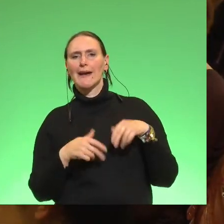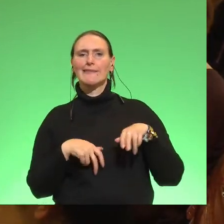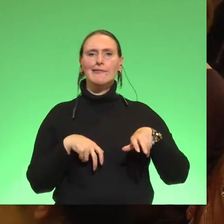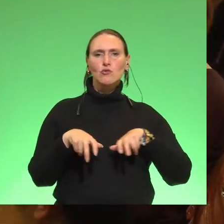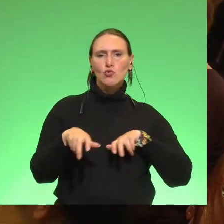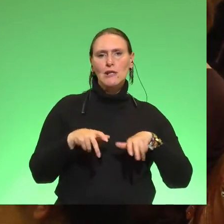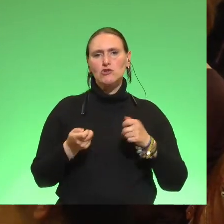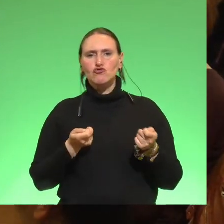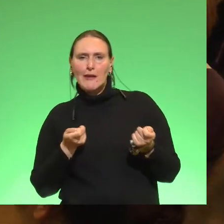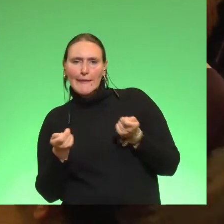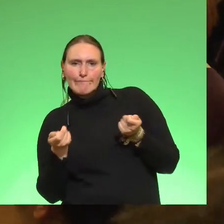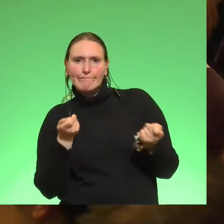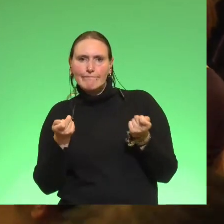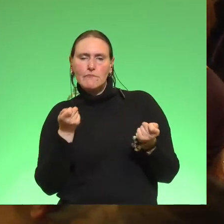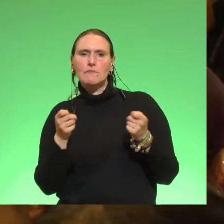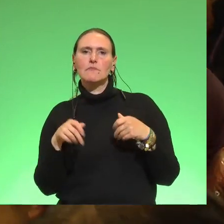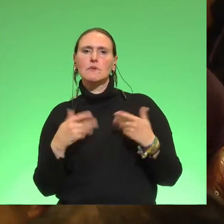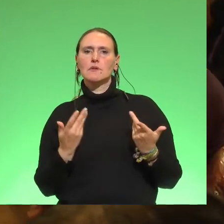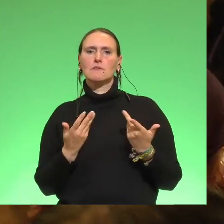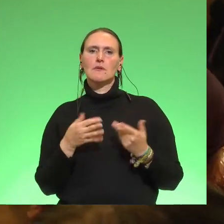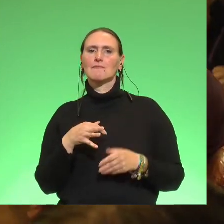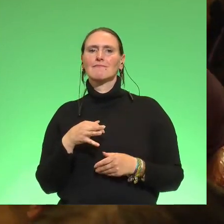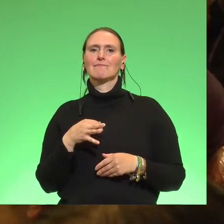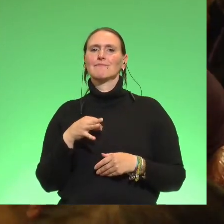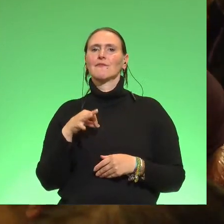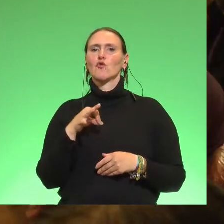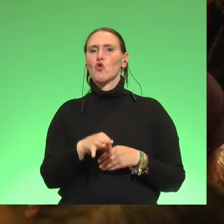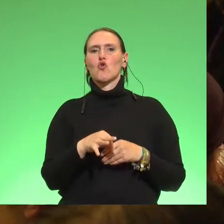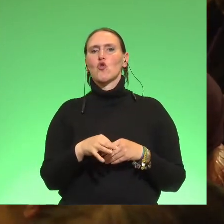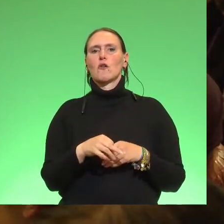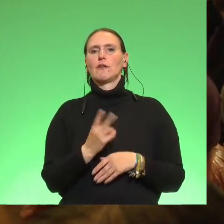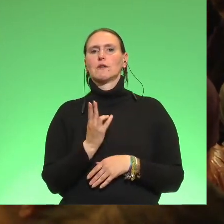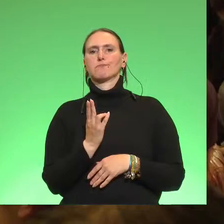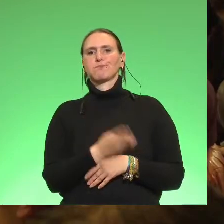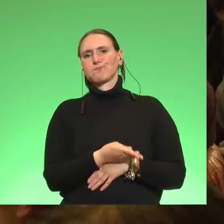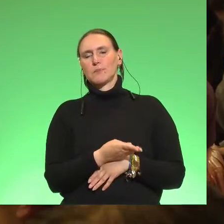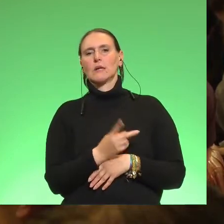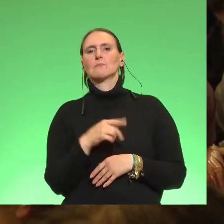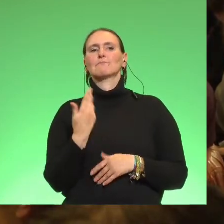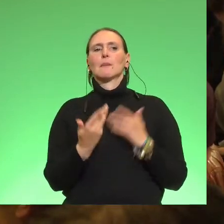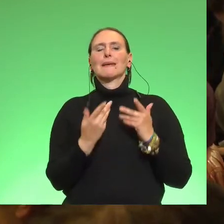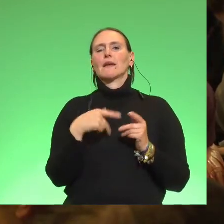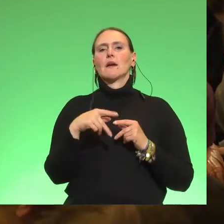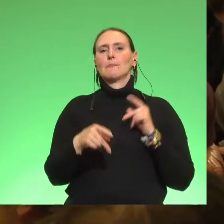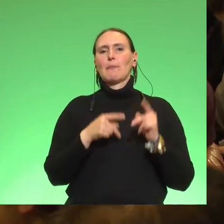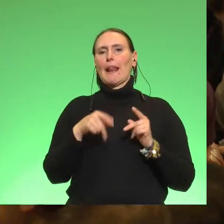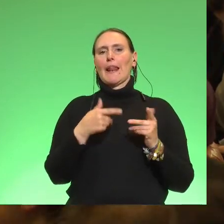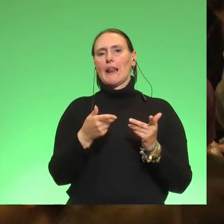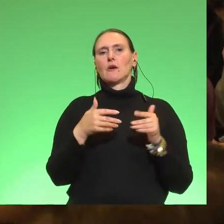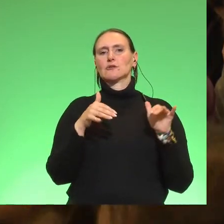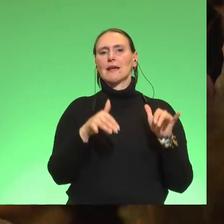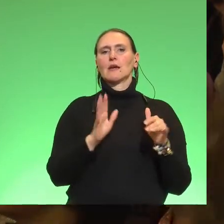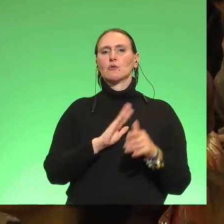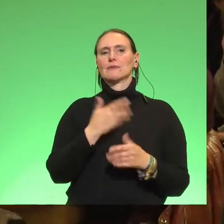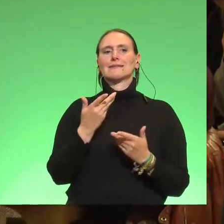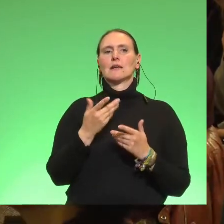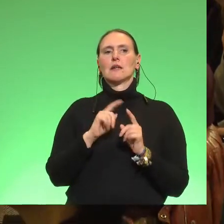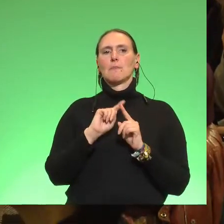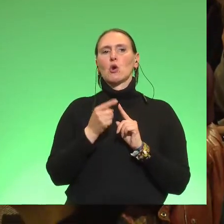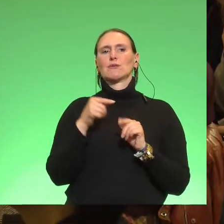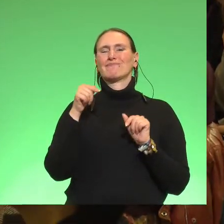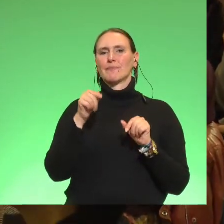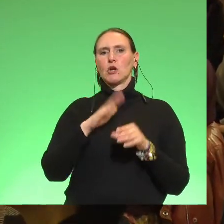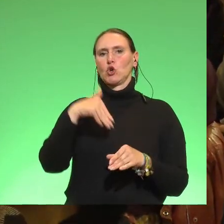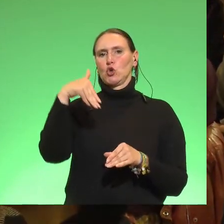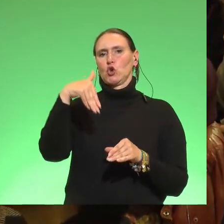is also, I mean, I can only speak personally about my discontent, about,